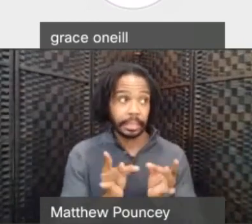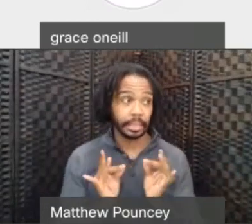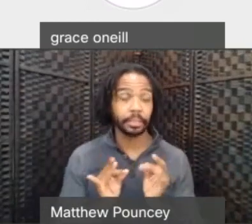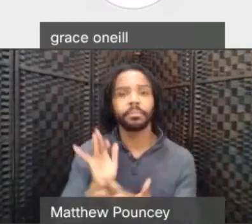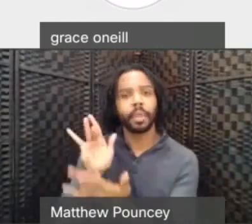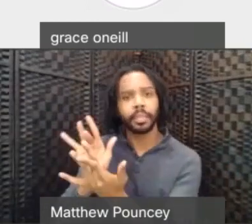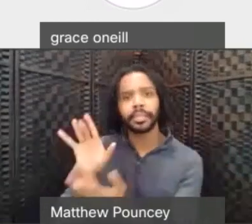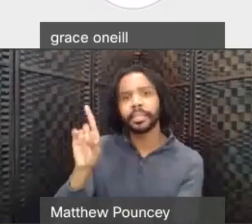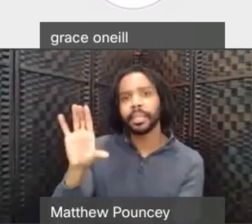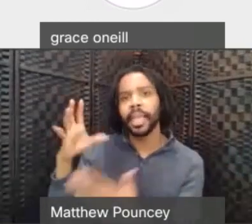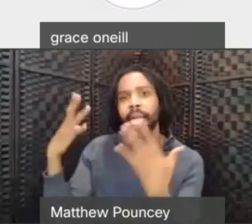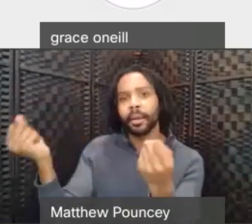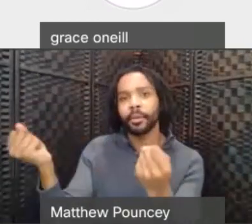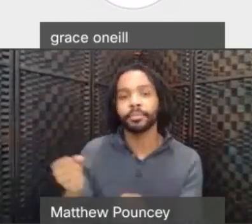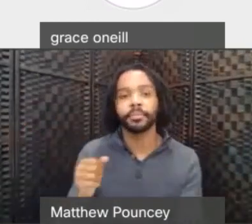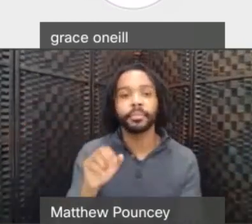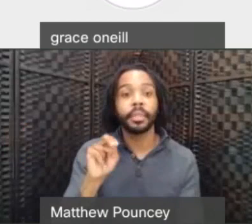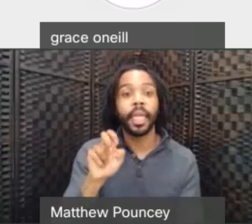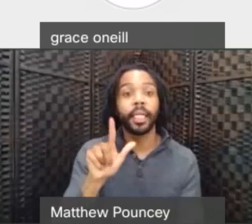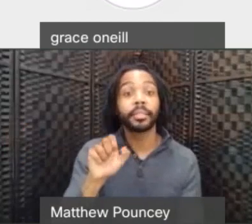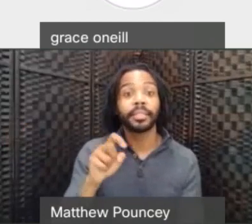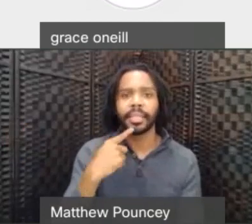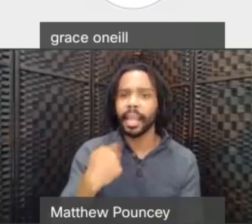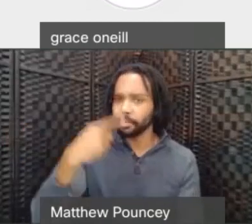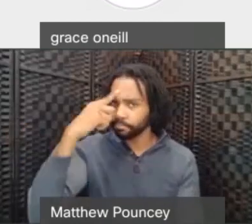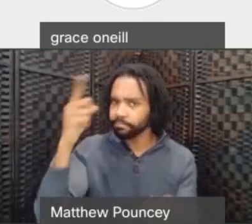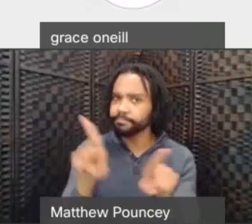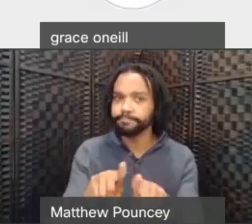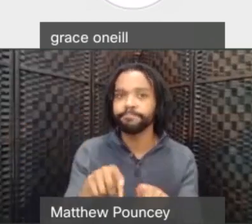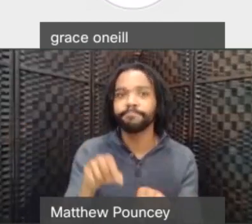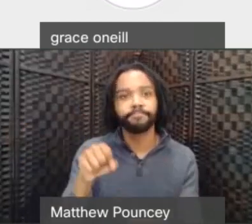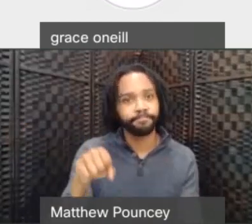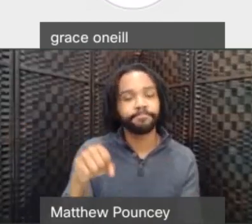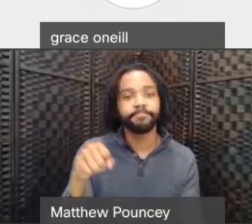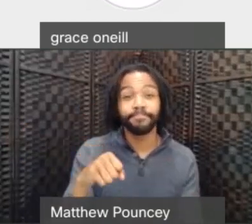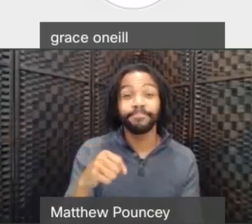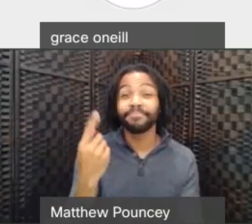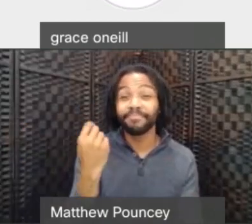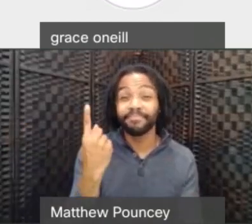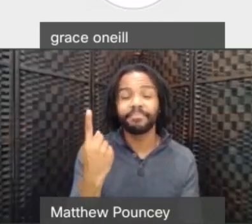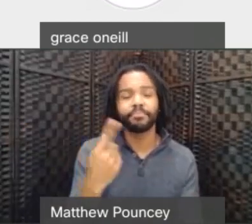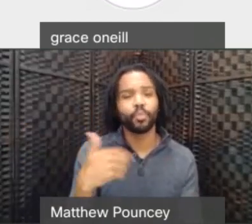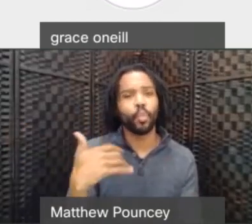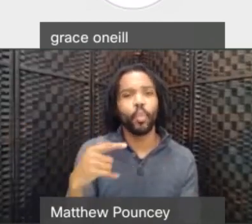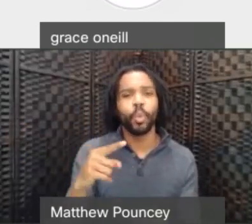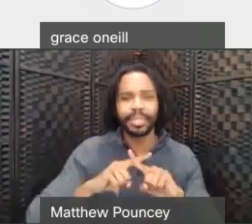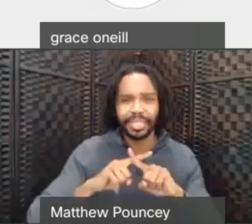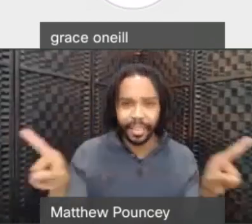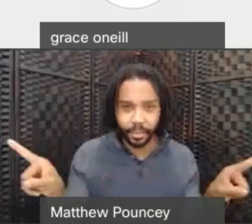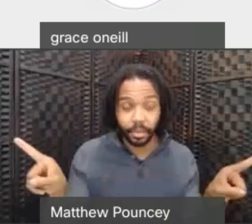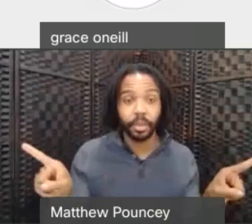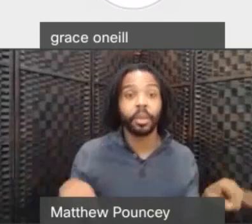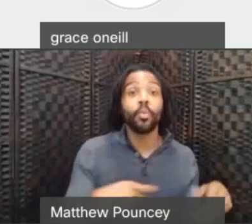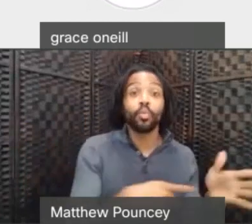I agree absolutely, Director Reese. And I'd also like to add that there's a big difference between requiring a negative test for someone to